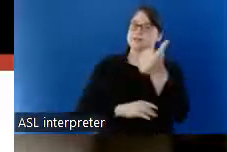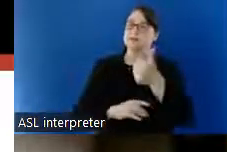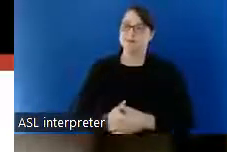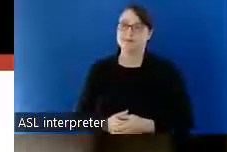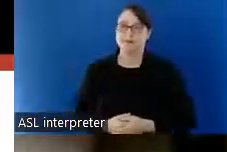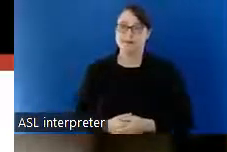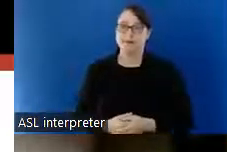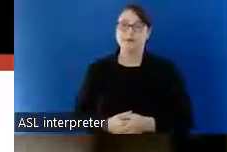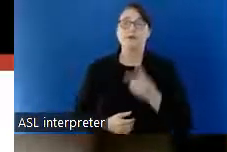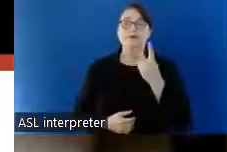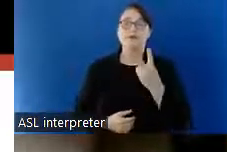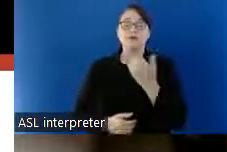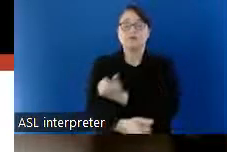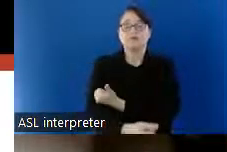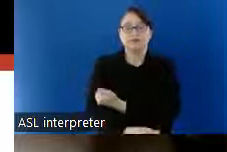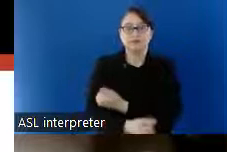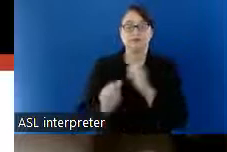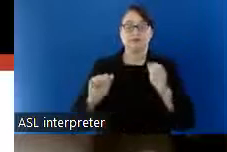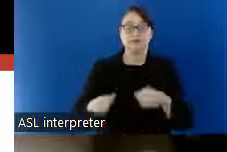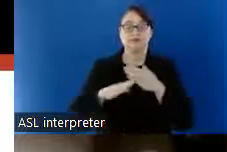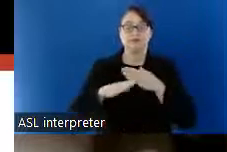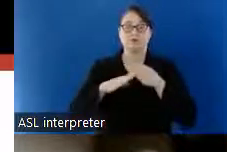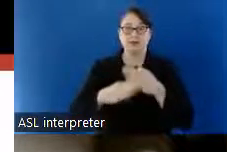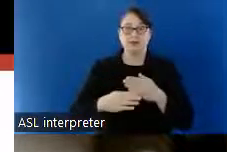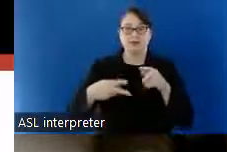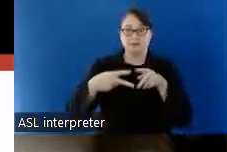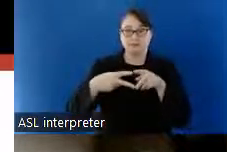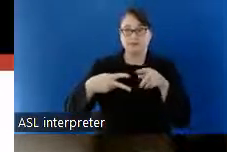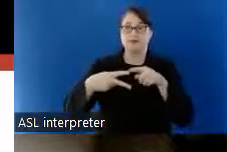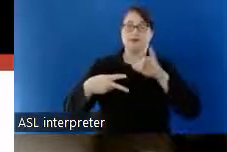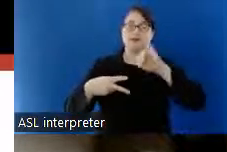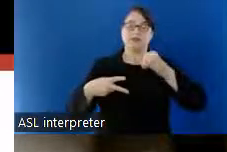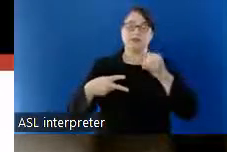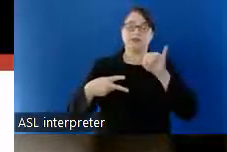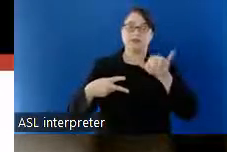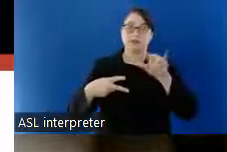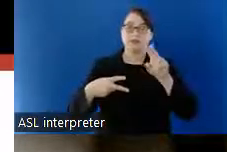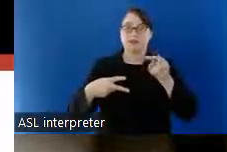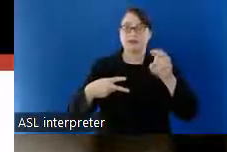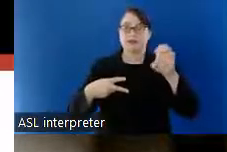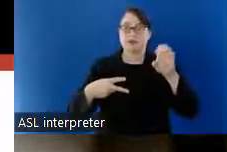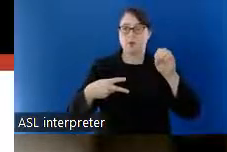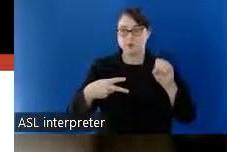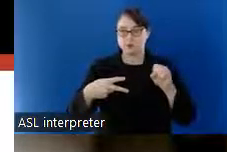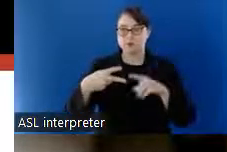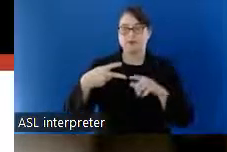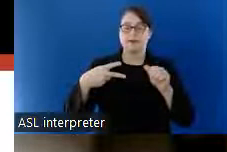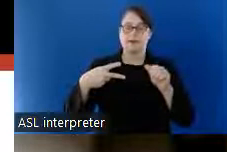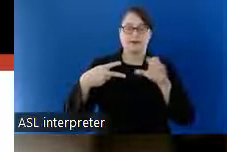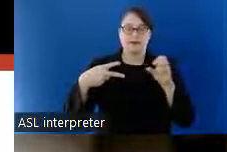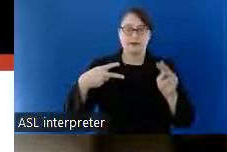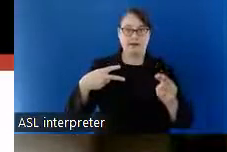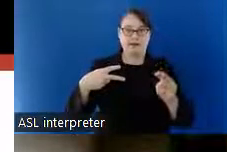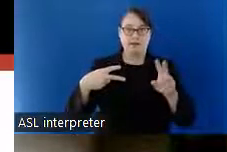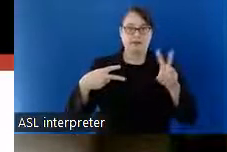can be used to protect against monkeypox, JYNNEOS and the ACAM 2000. But JYNNEOS has been the